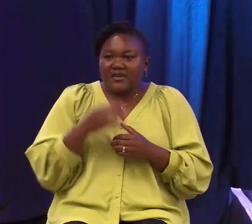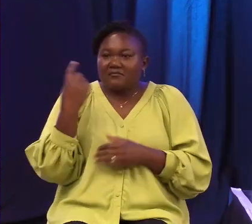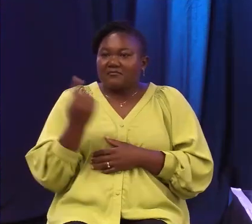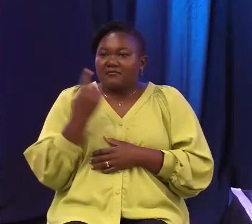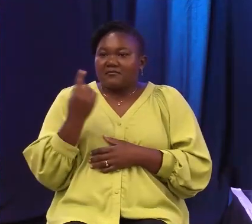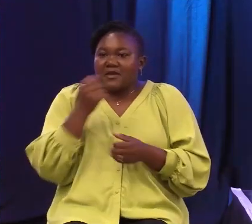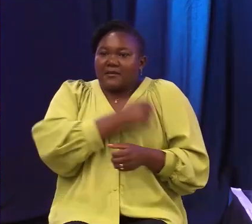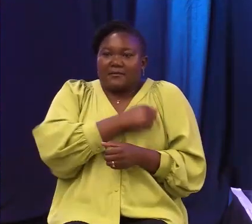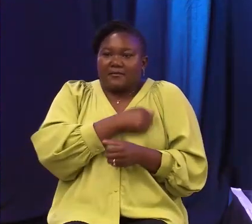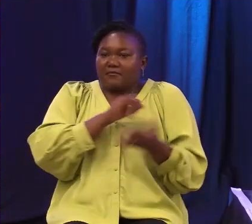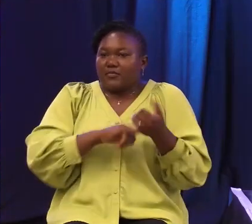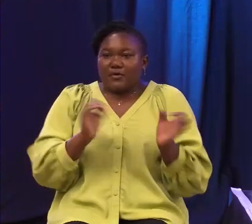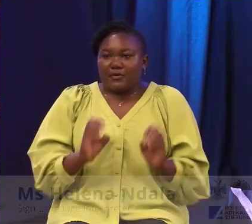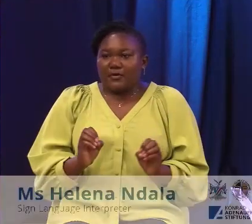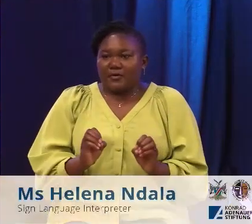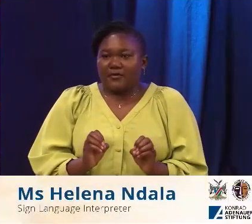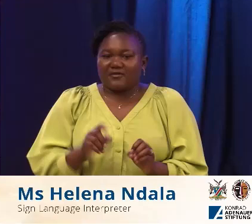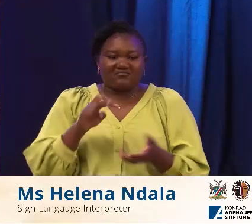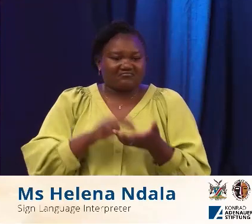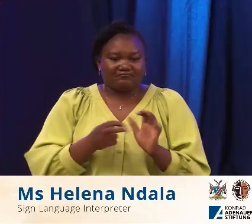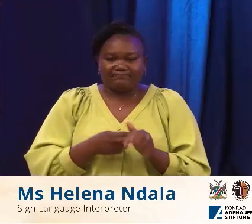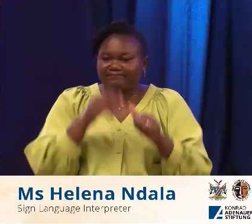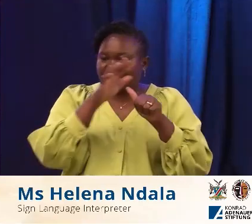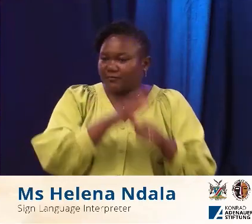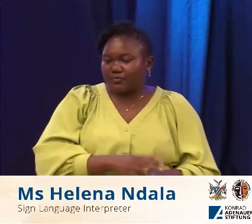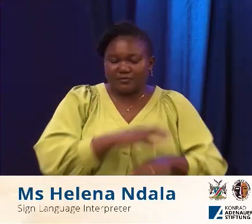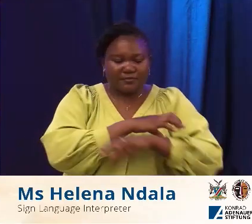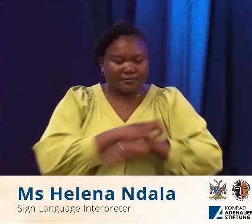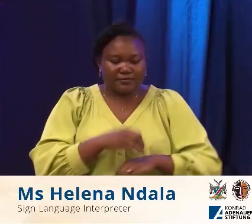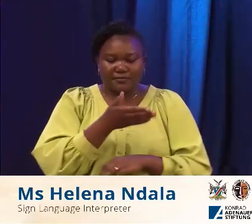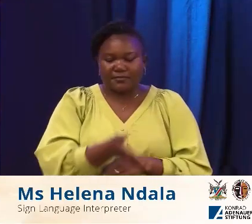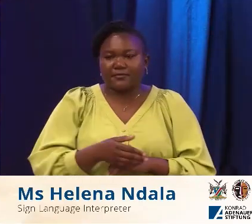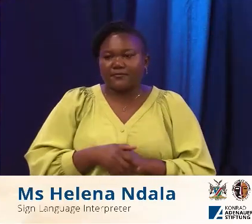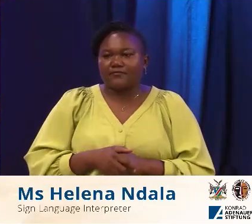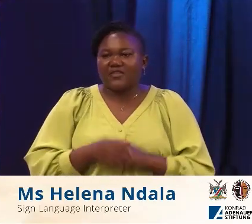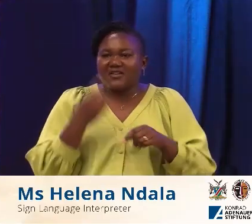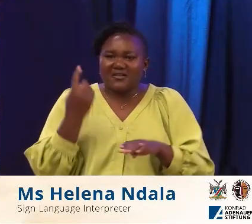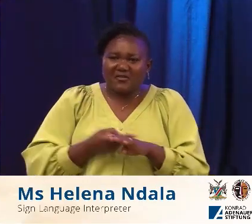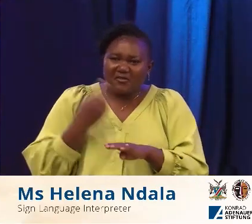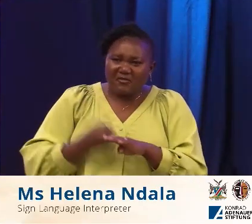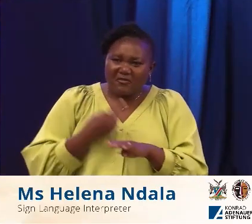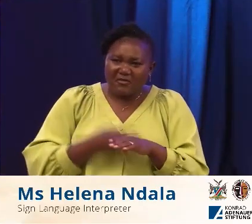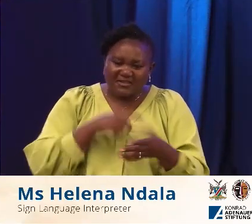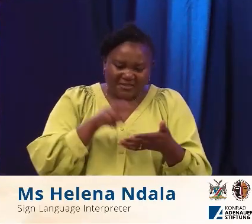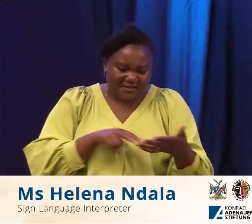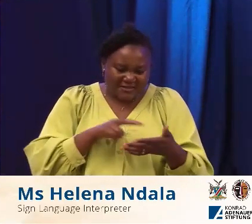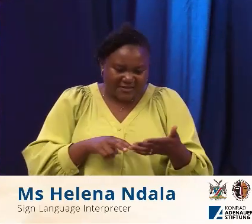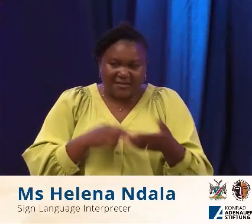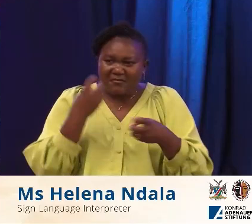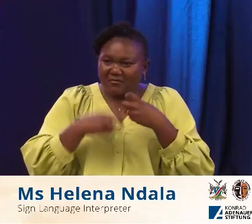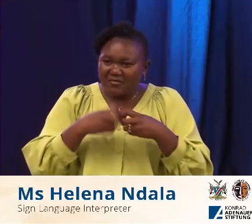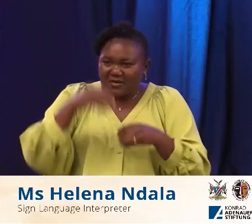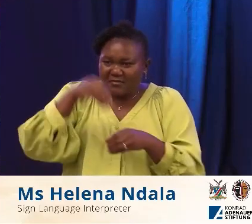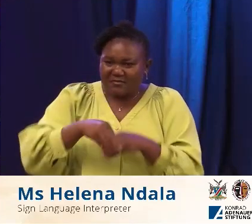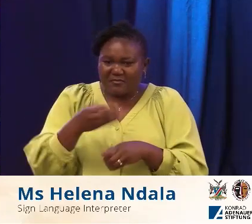mothers. Abuse and harm. I think we can read every day in incidents happening in our